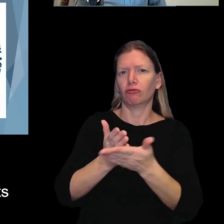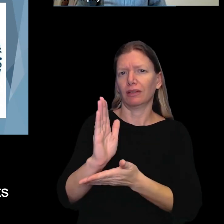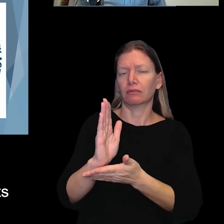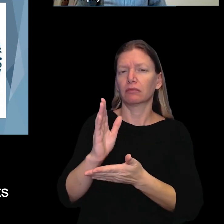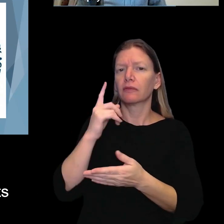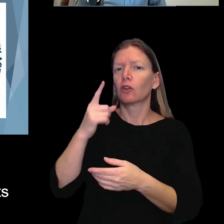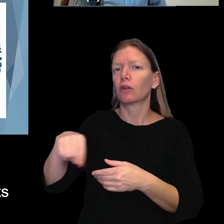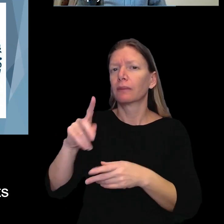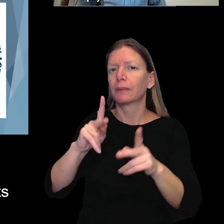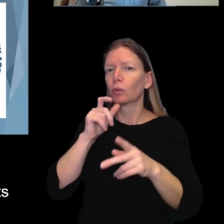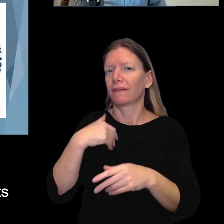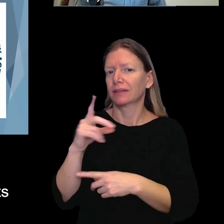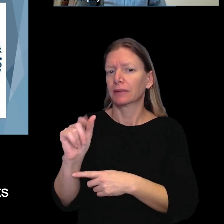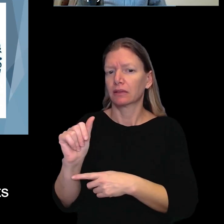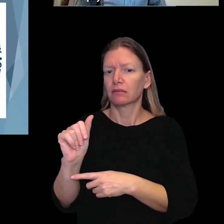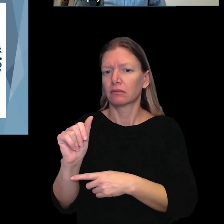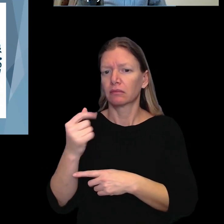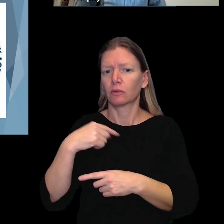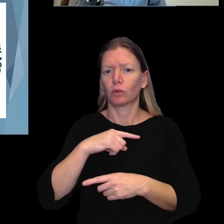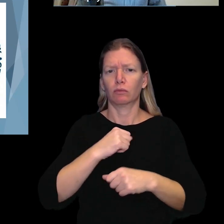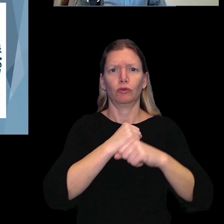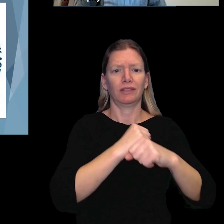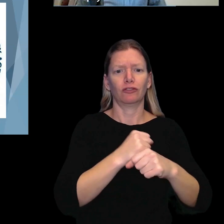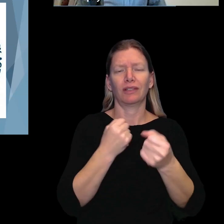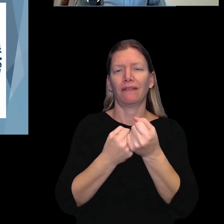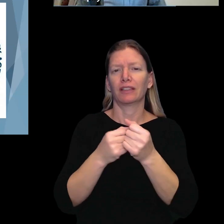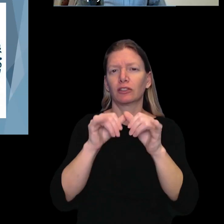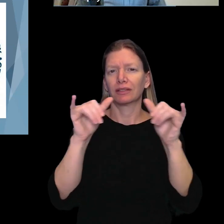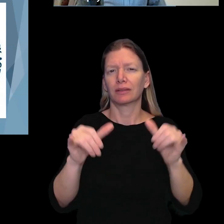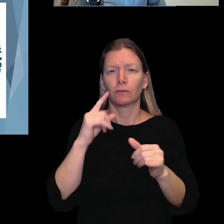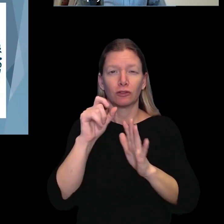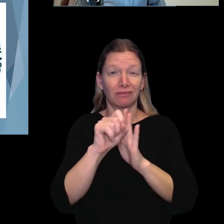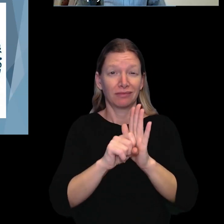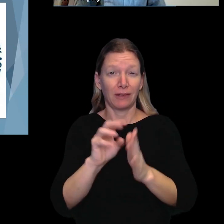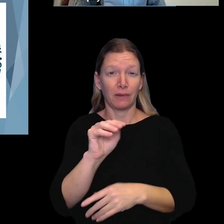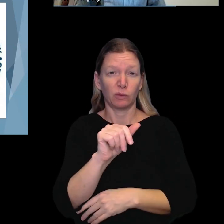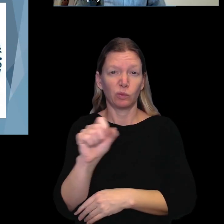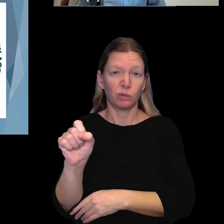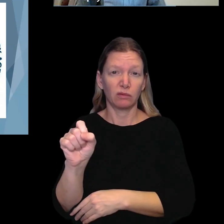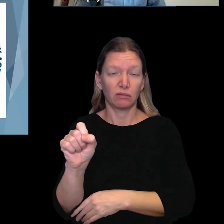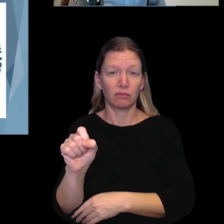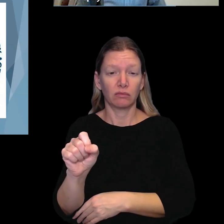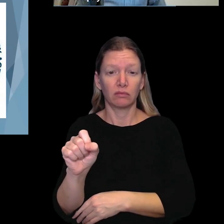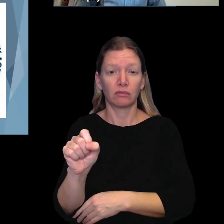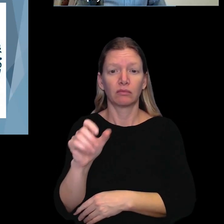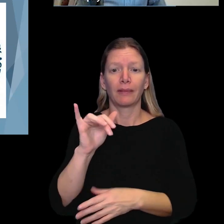rights of individuals with disabilities. We're the protection and advocacy system for